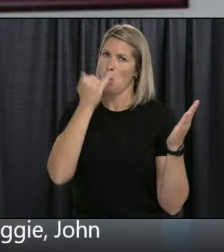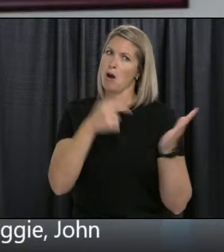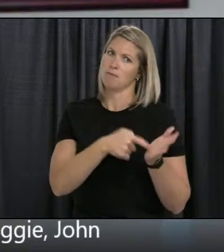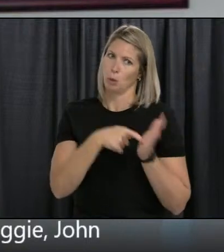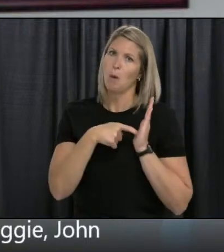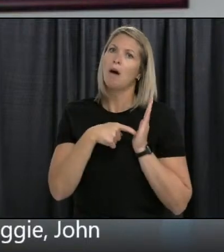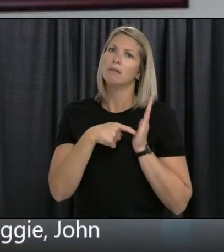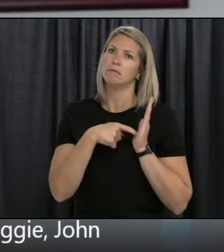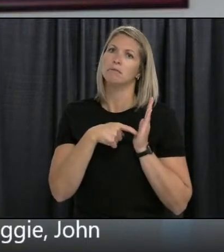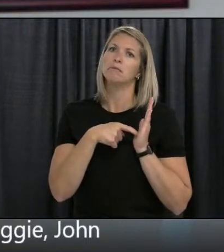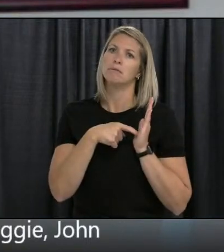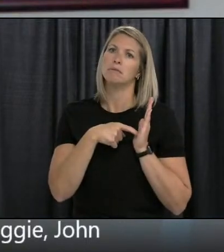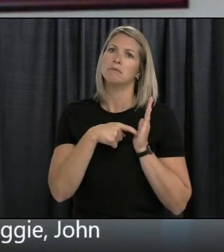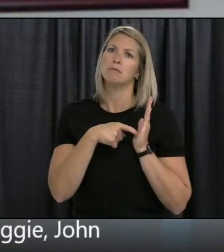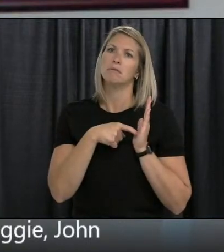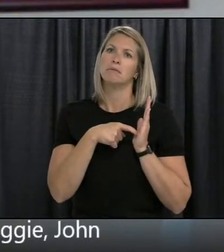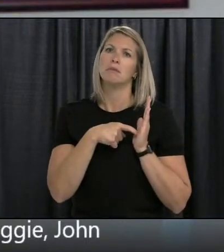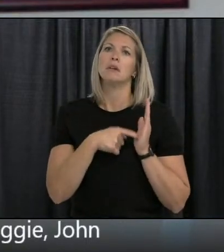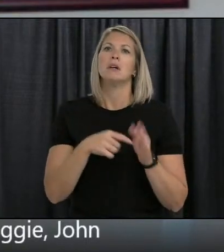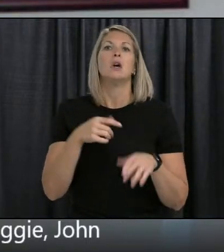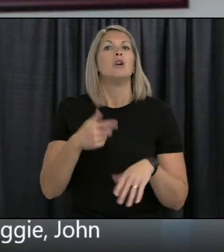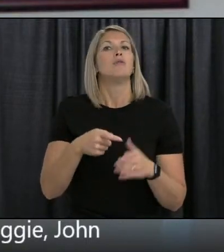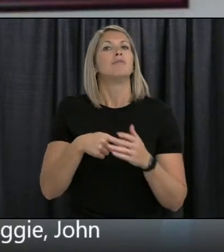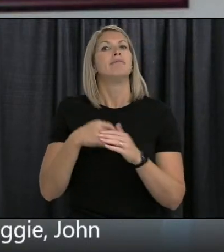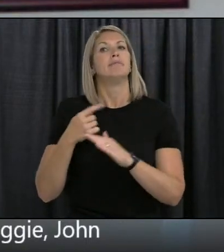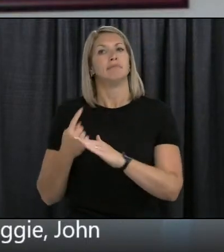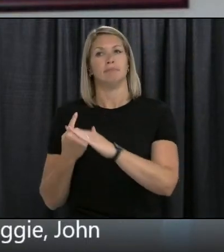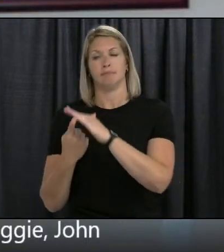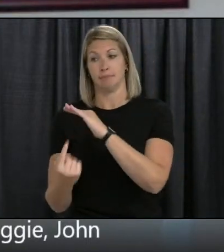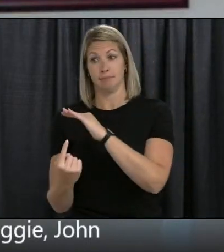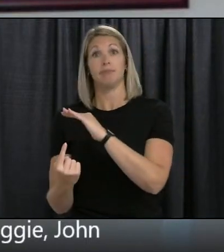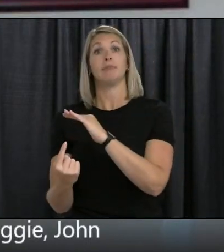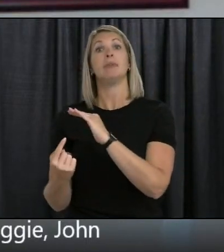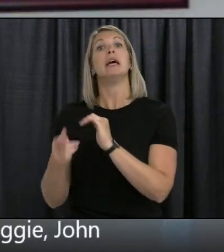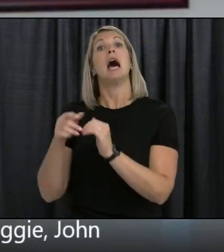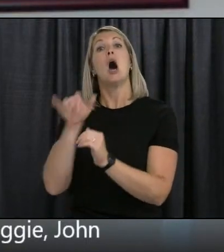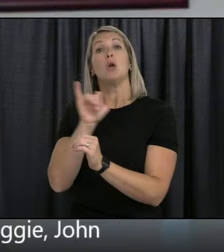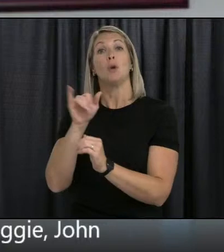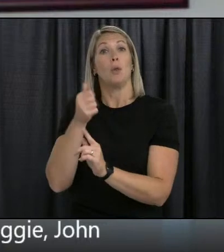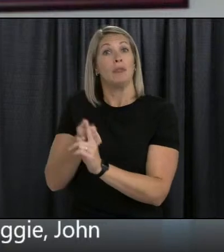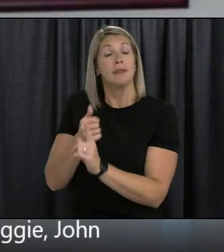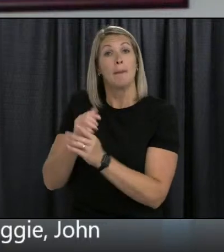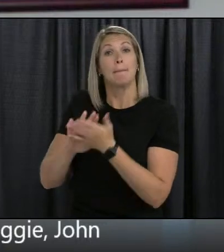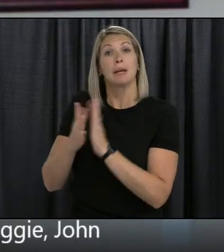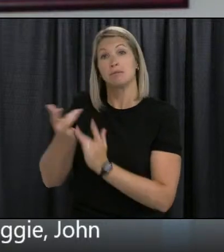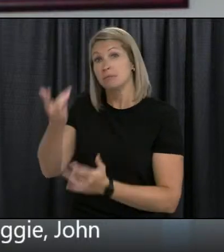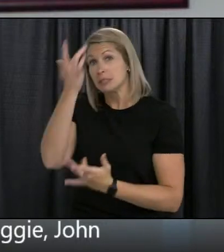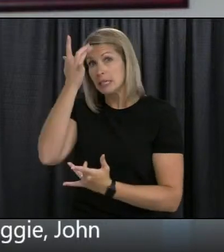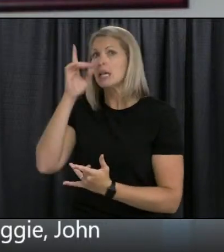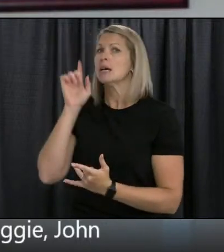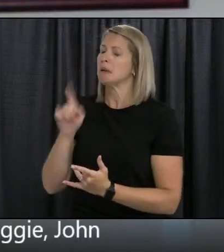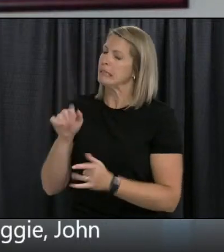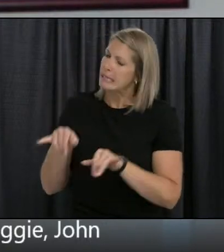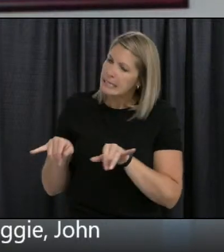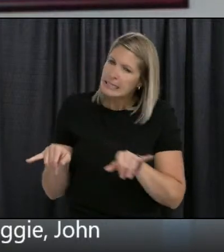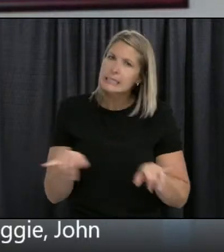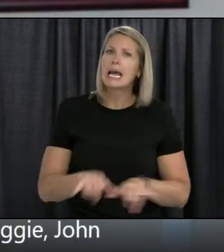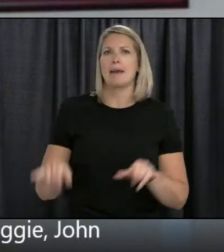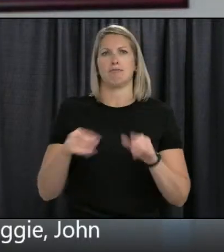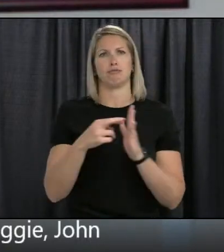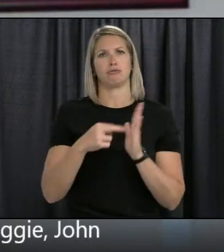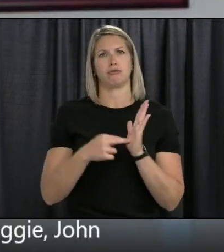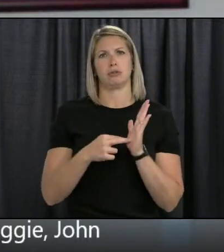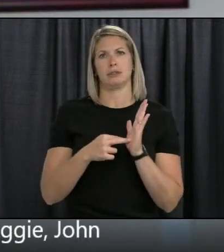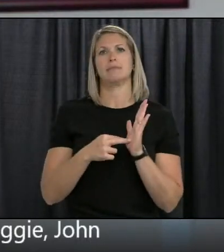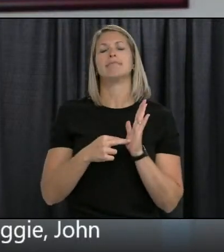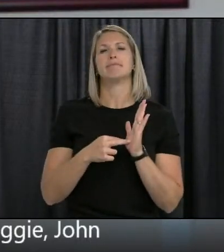have access to medical services, to dental services, and these kind of things. They simply need to make